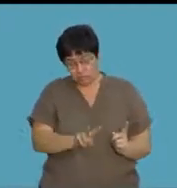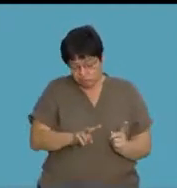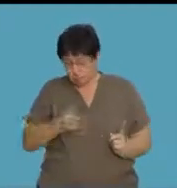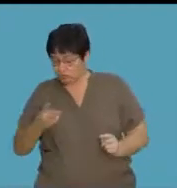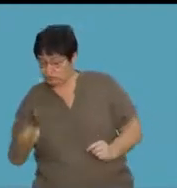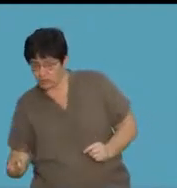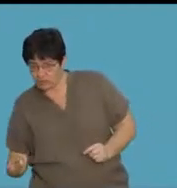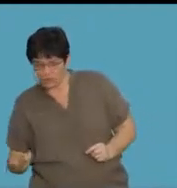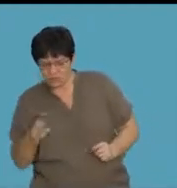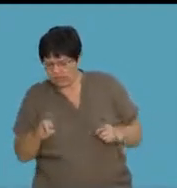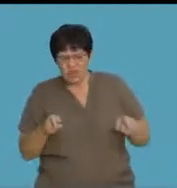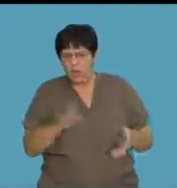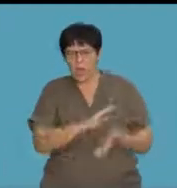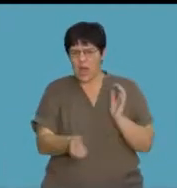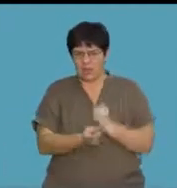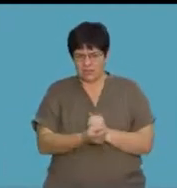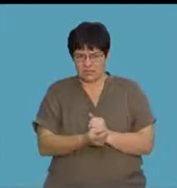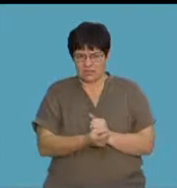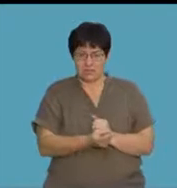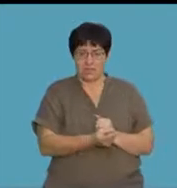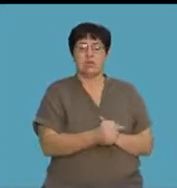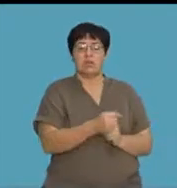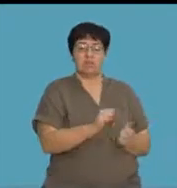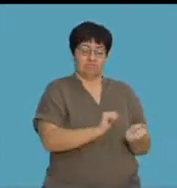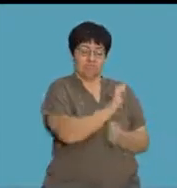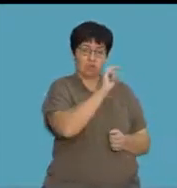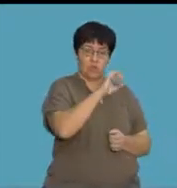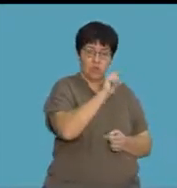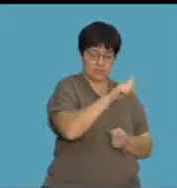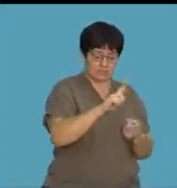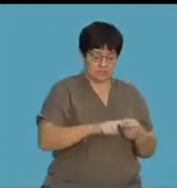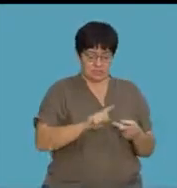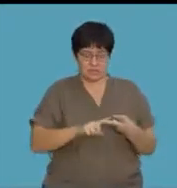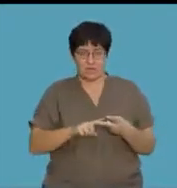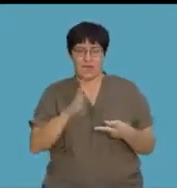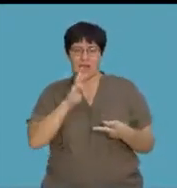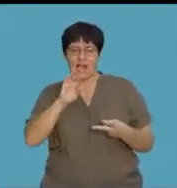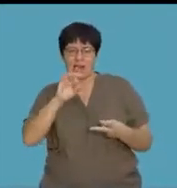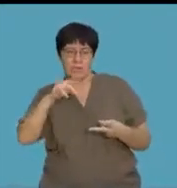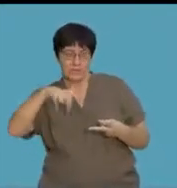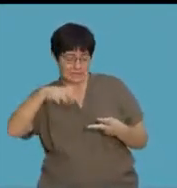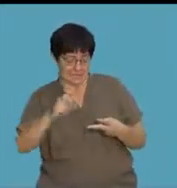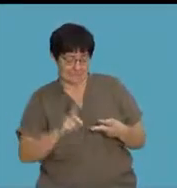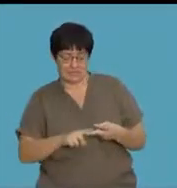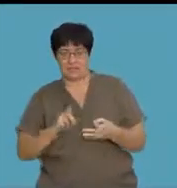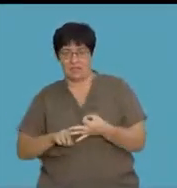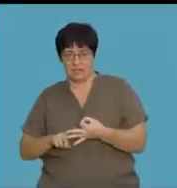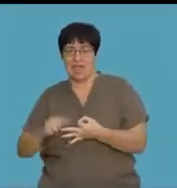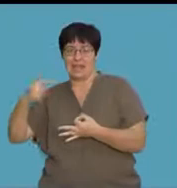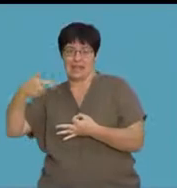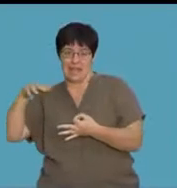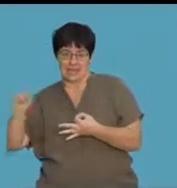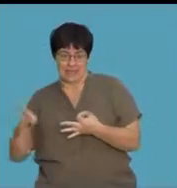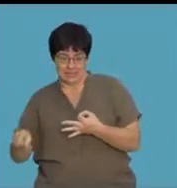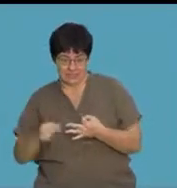that we know of, which is the solid, the liquid, as well as the gas. And then the second thought that we want to entertain in our discussion is